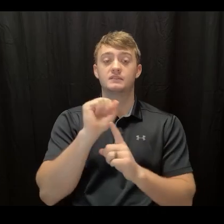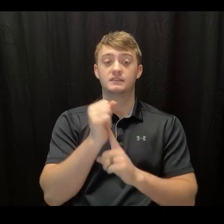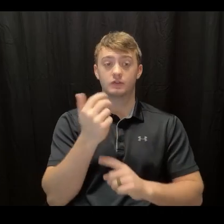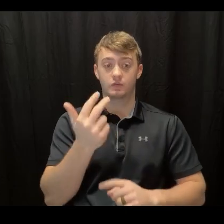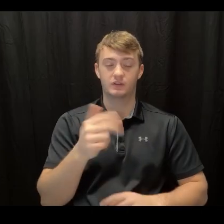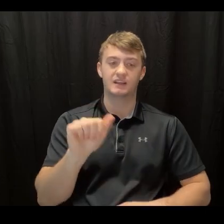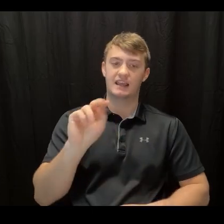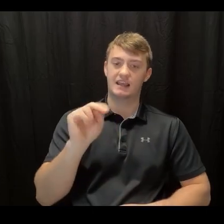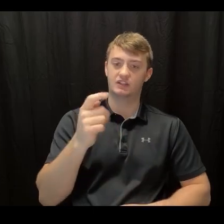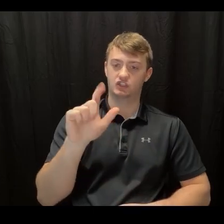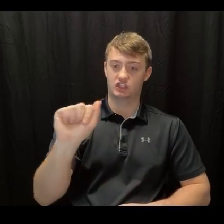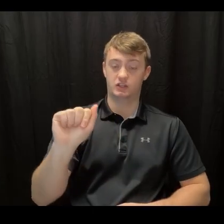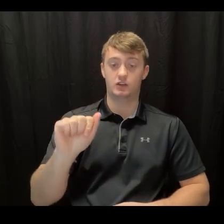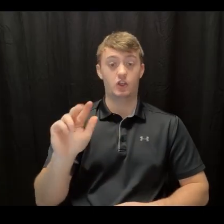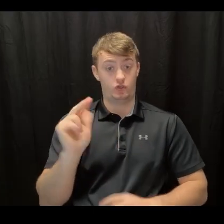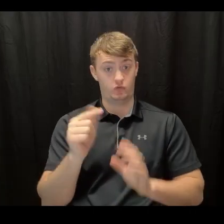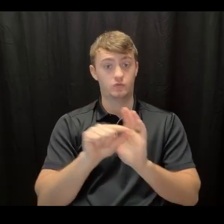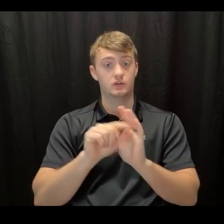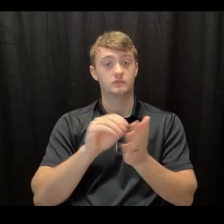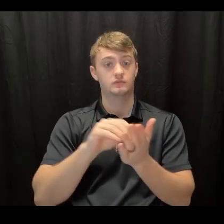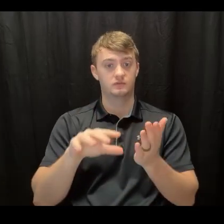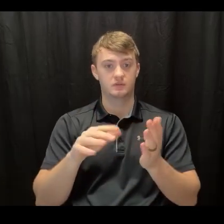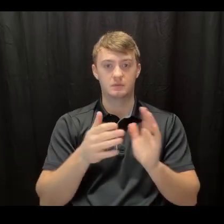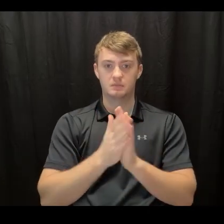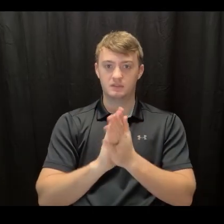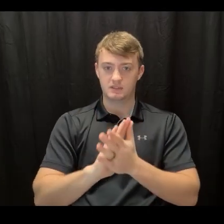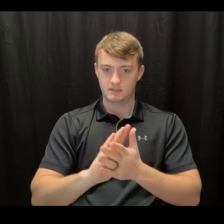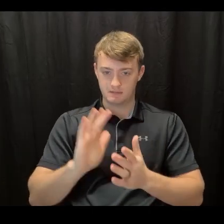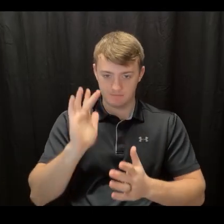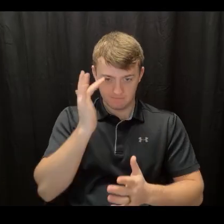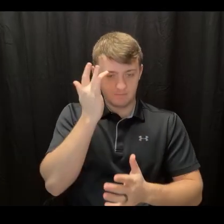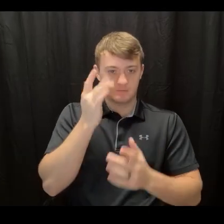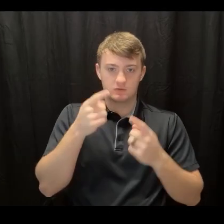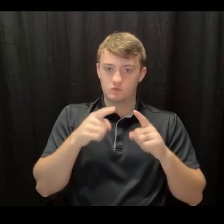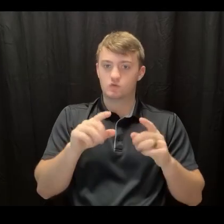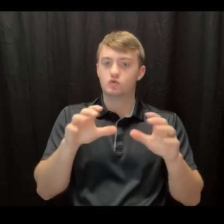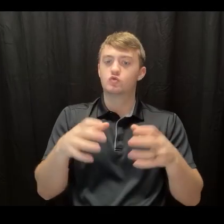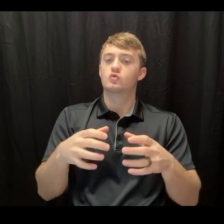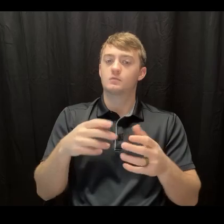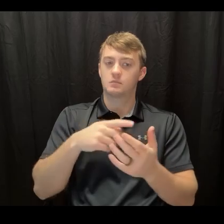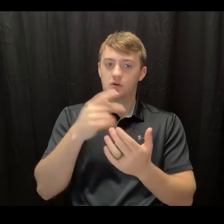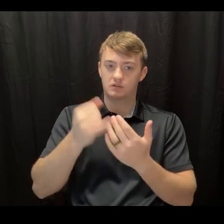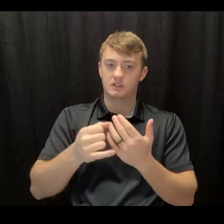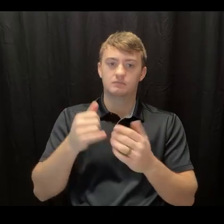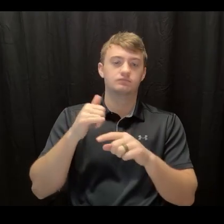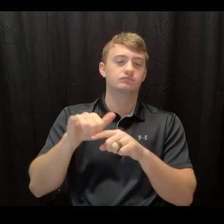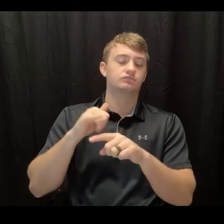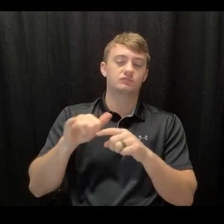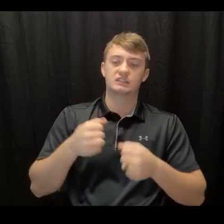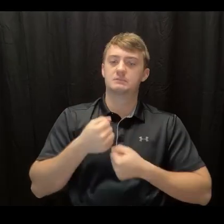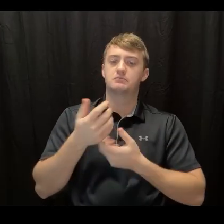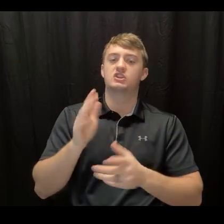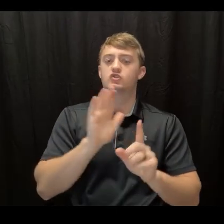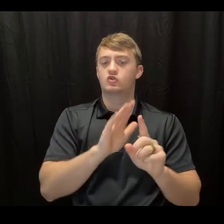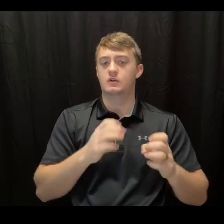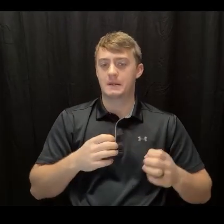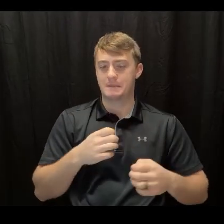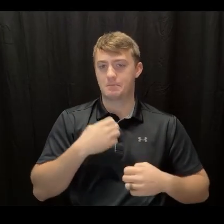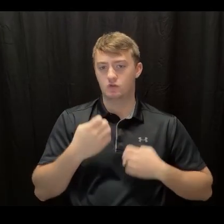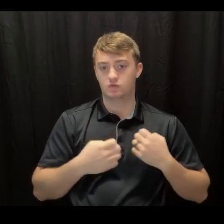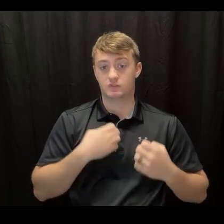Scenario 3. Angela, a 3rd grade student, became agitated during a group project and used profanity to express her